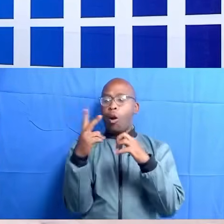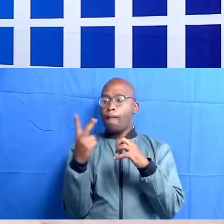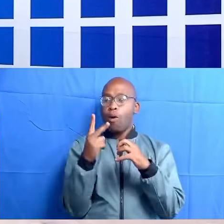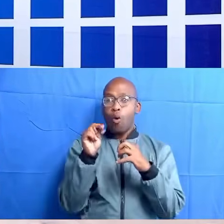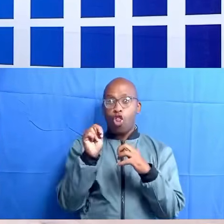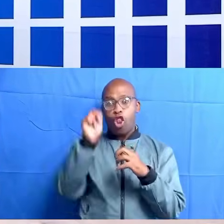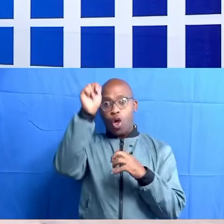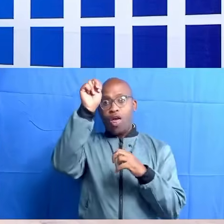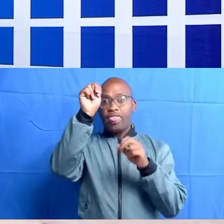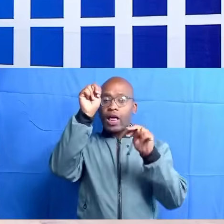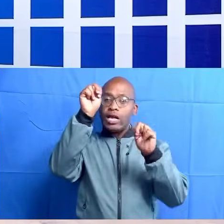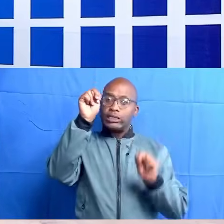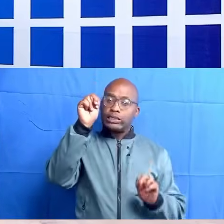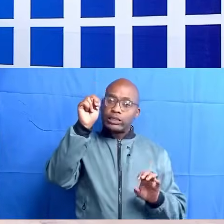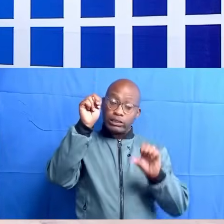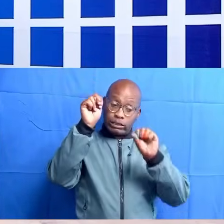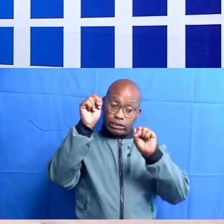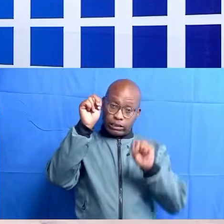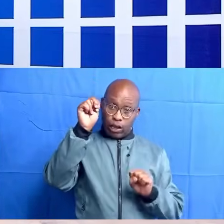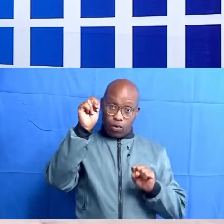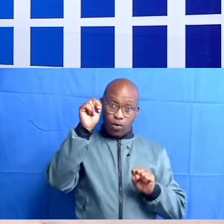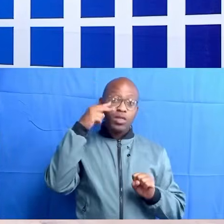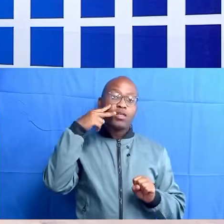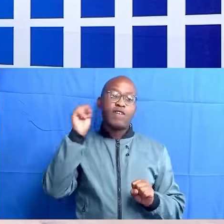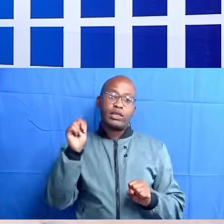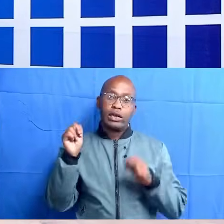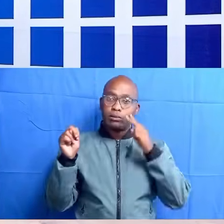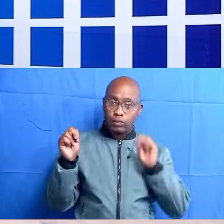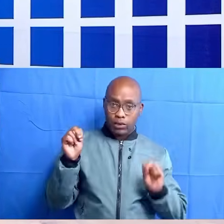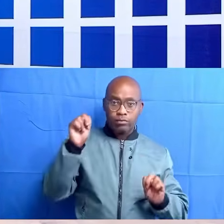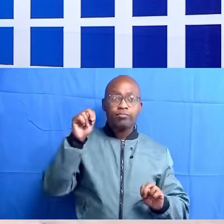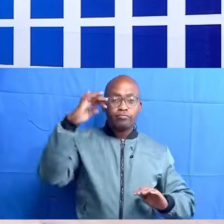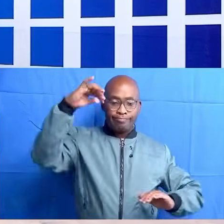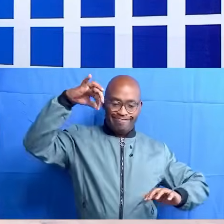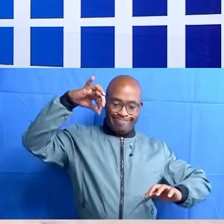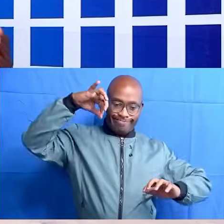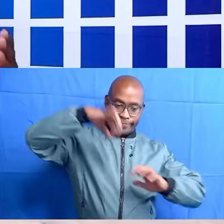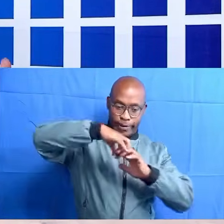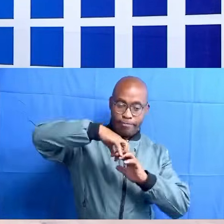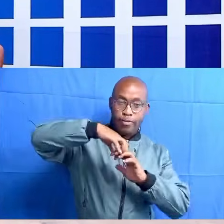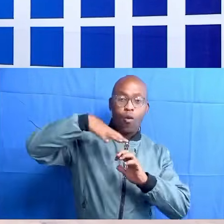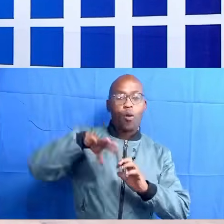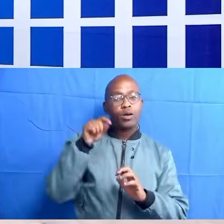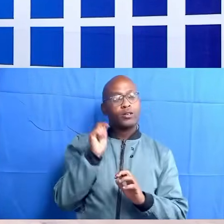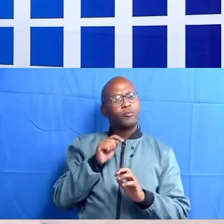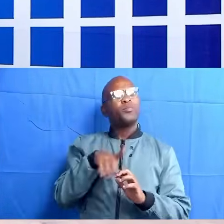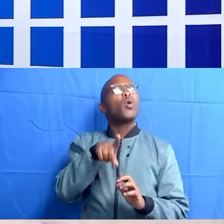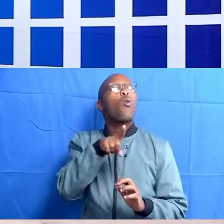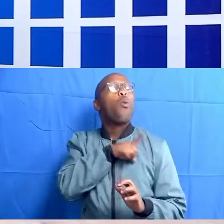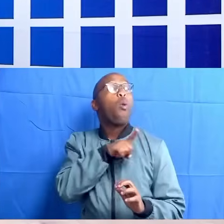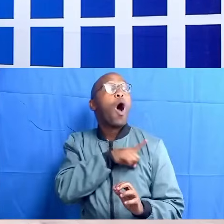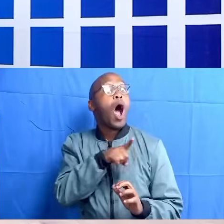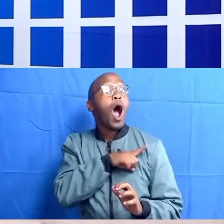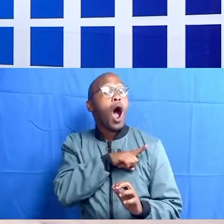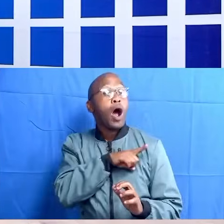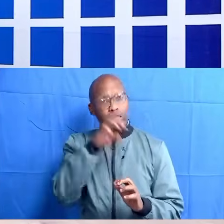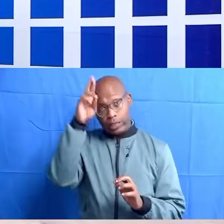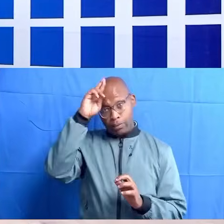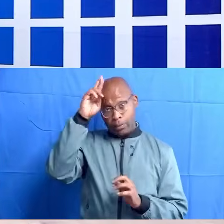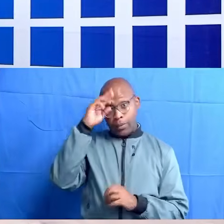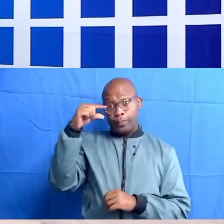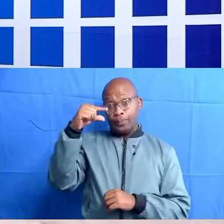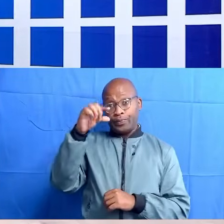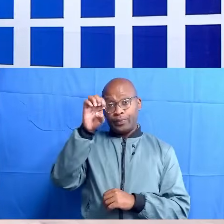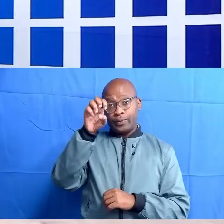a demand for the national coalition government. It is simply because it was agreed in the Geneva